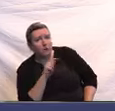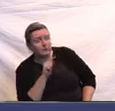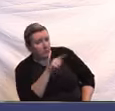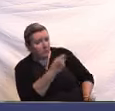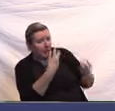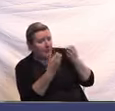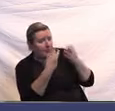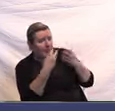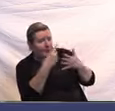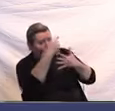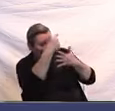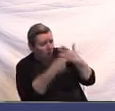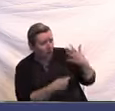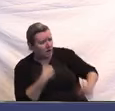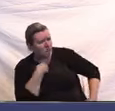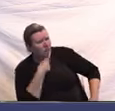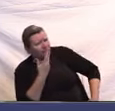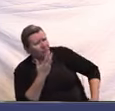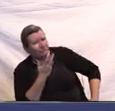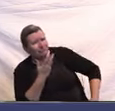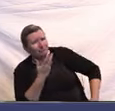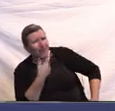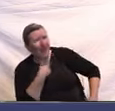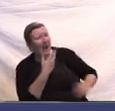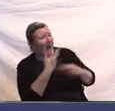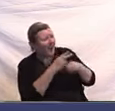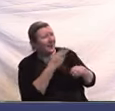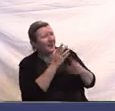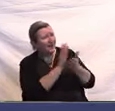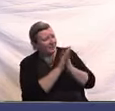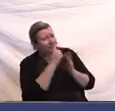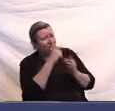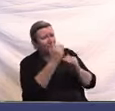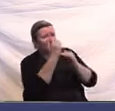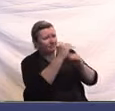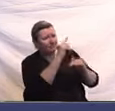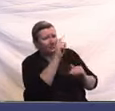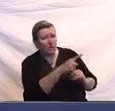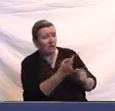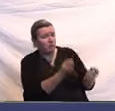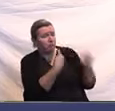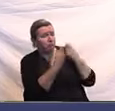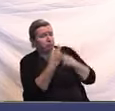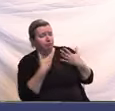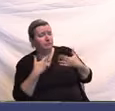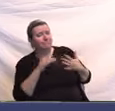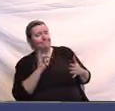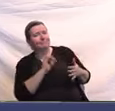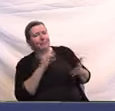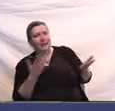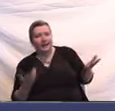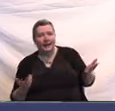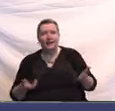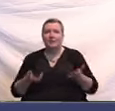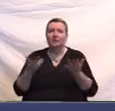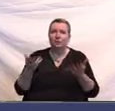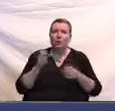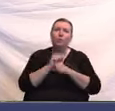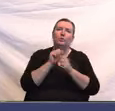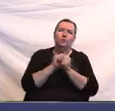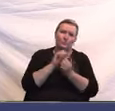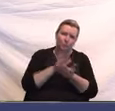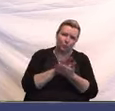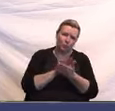not the spirit of my ask. We're working with some of these schools. Cresco's the one that is the most